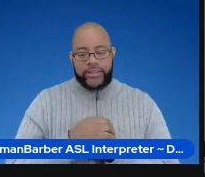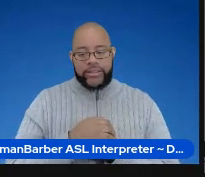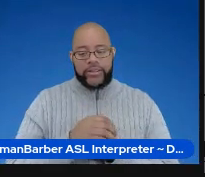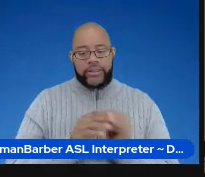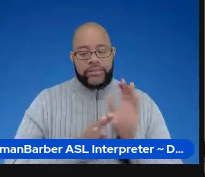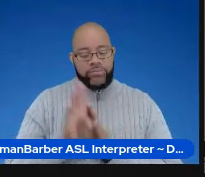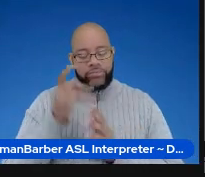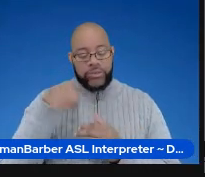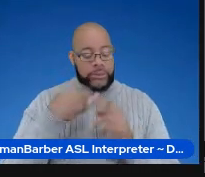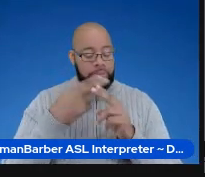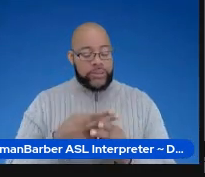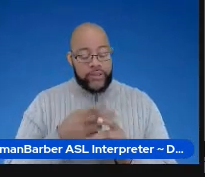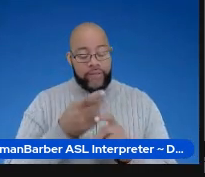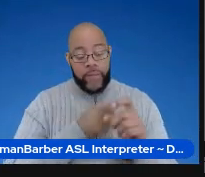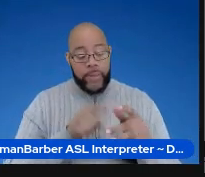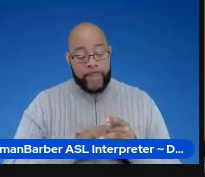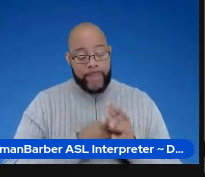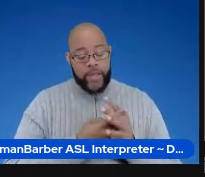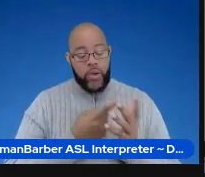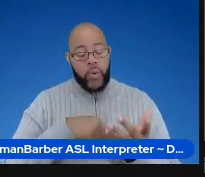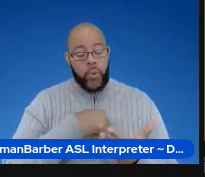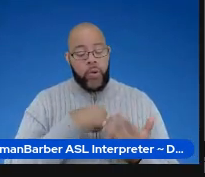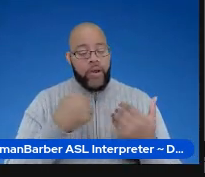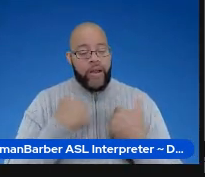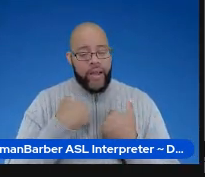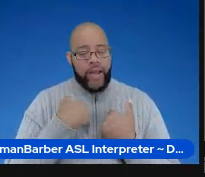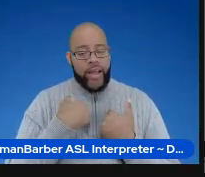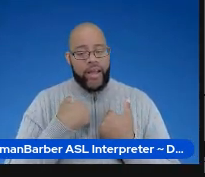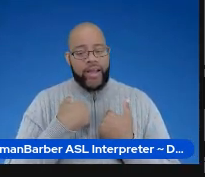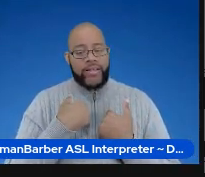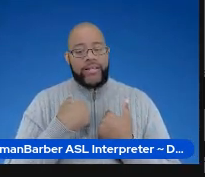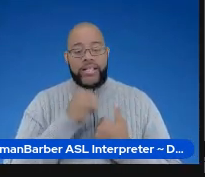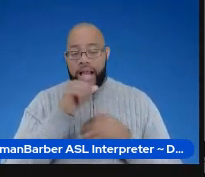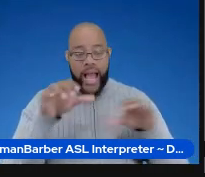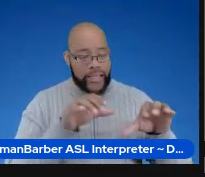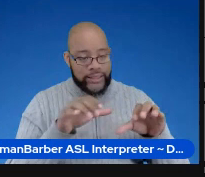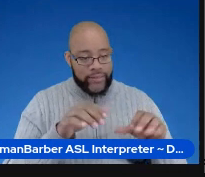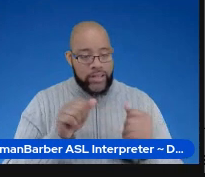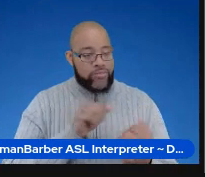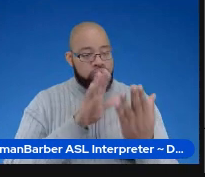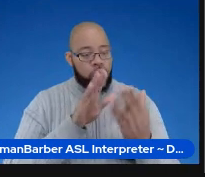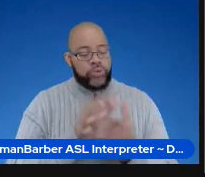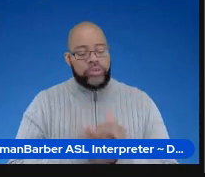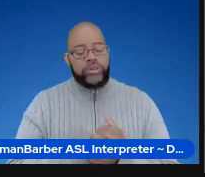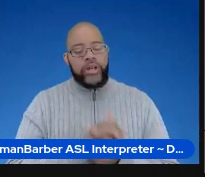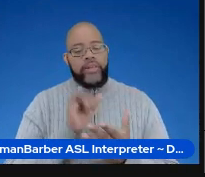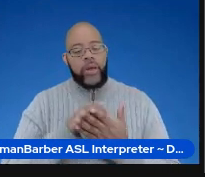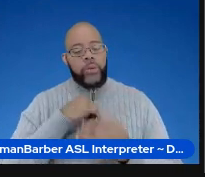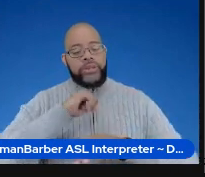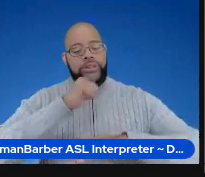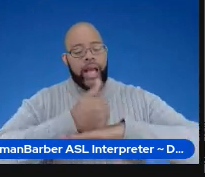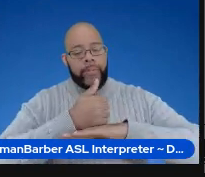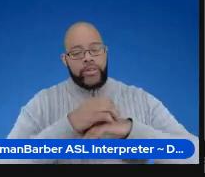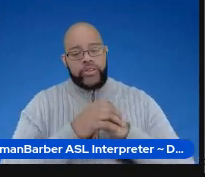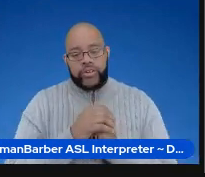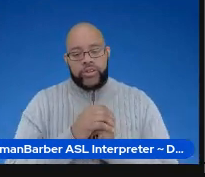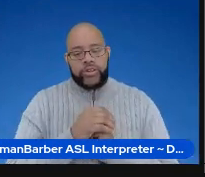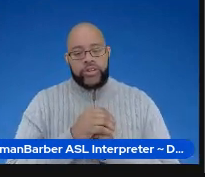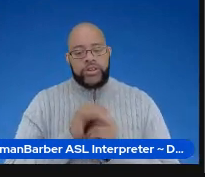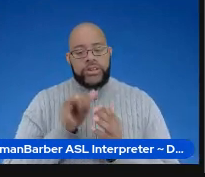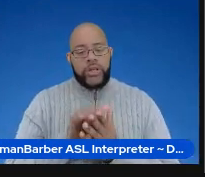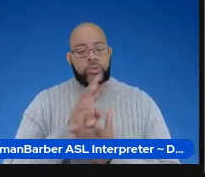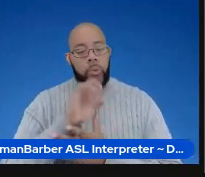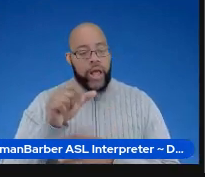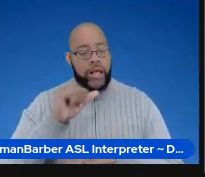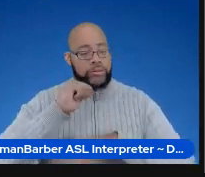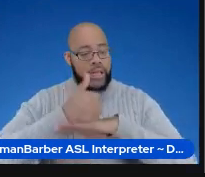I mentioned from the beginning, we had the inactivated approach, which we established, was well